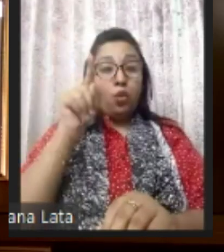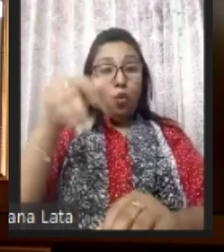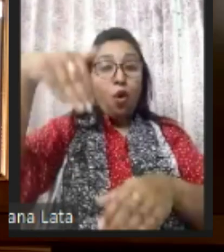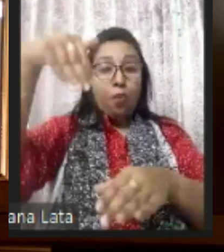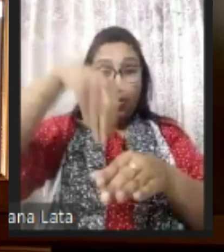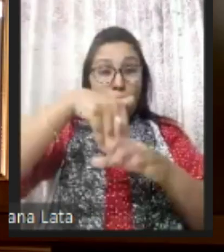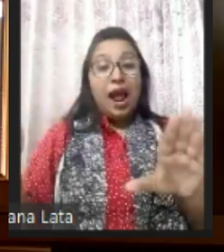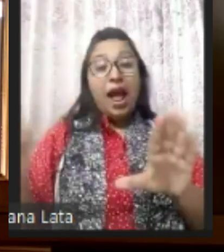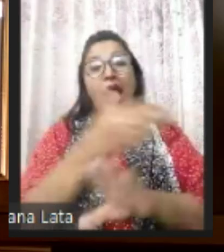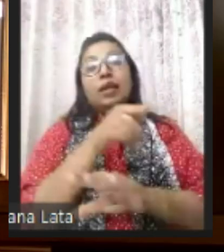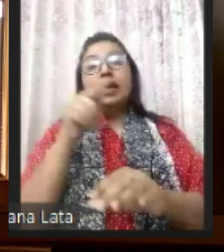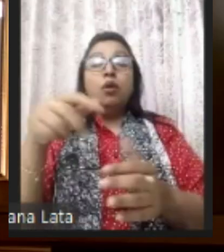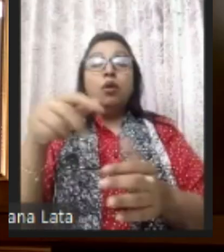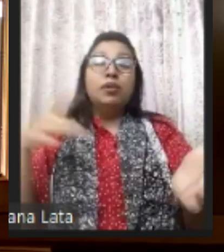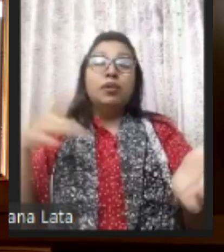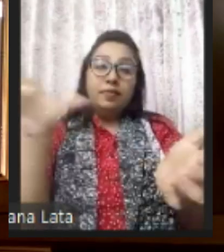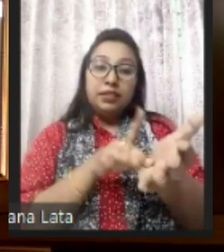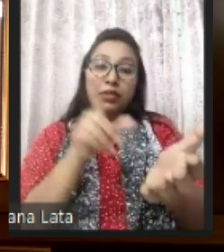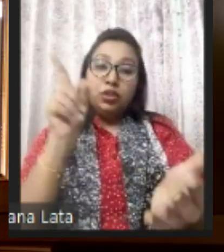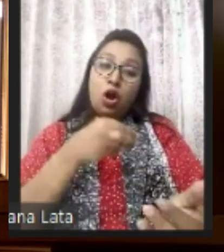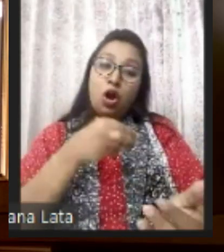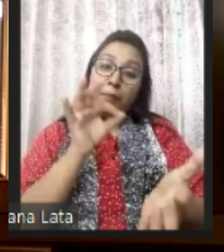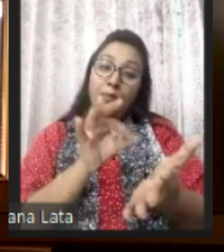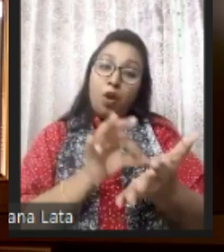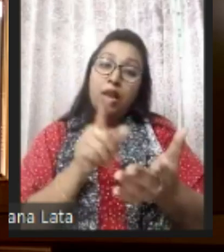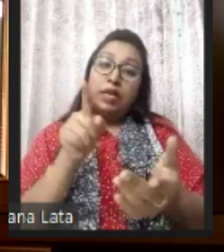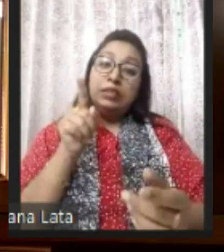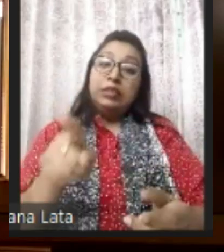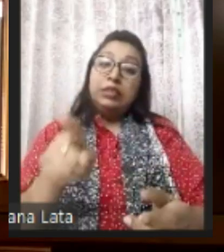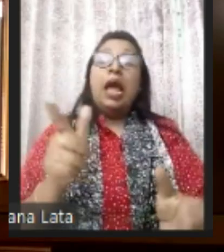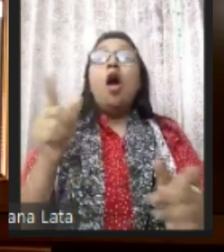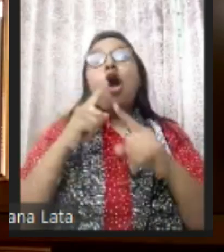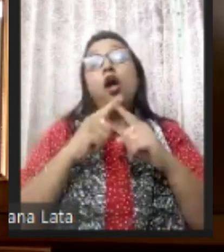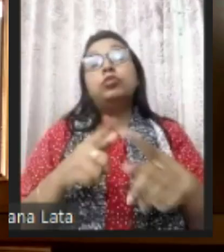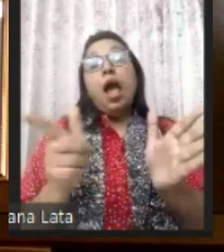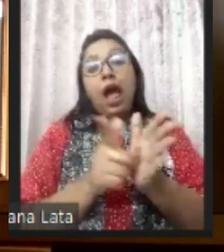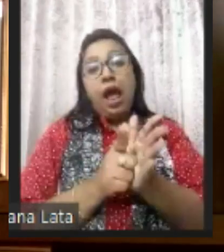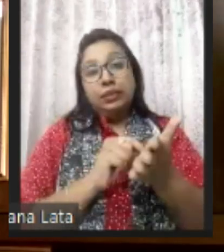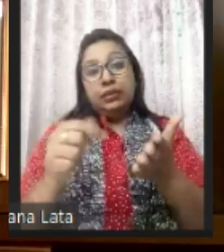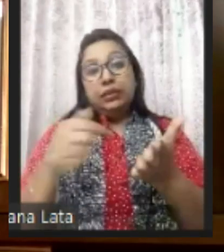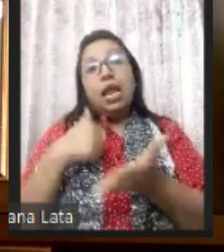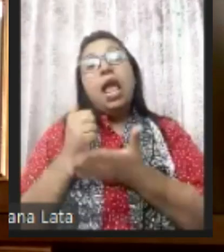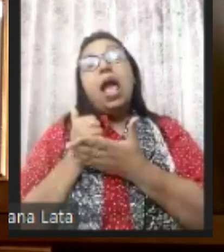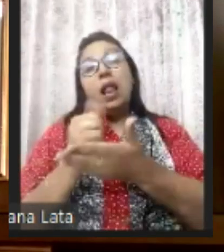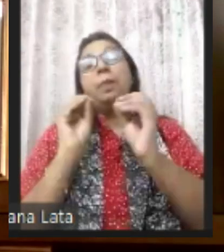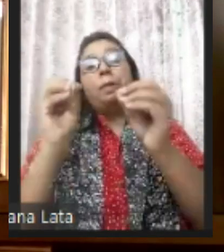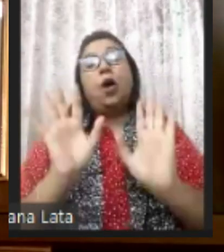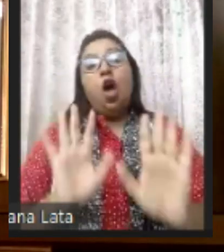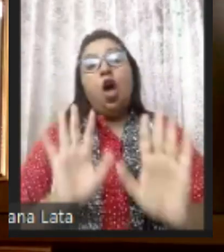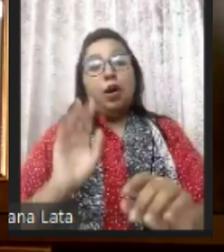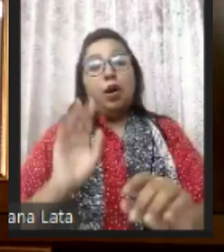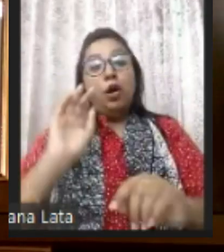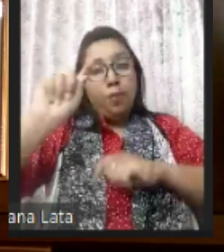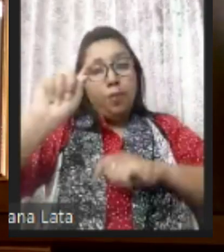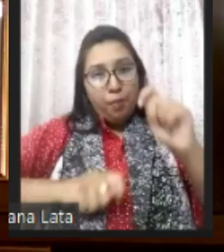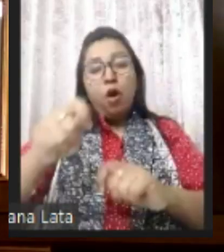disability, in 2013, the government enacted the Rights and Protection of Persons with Disabilities